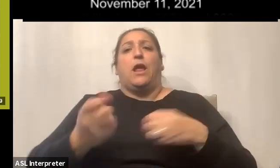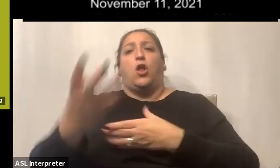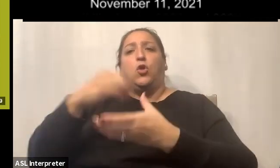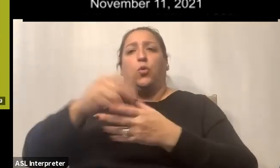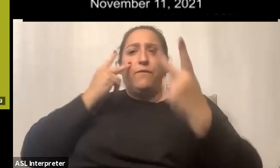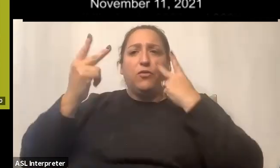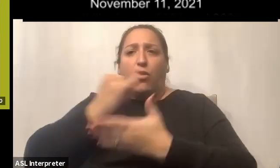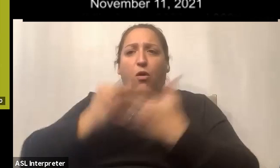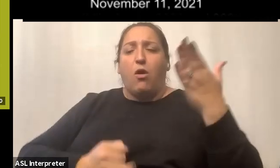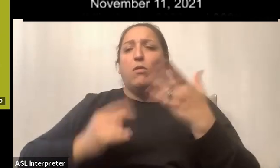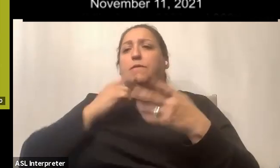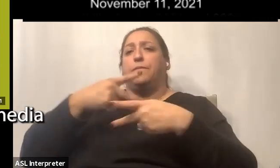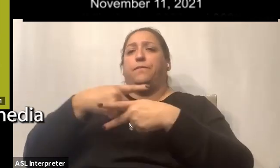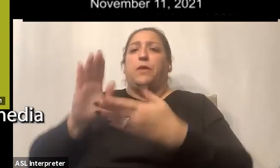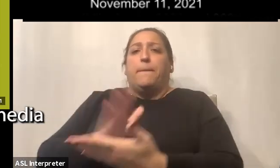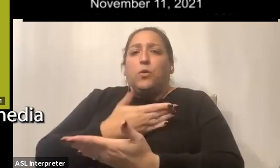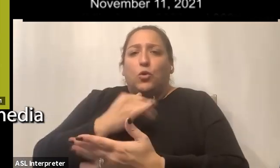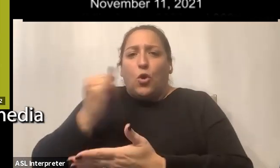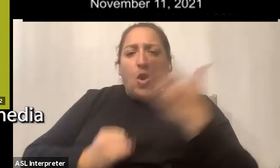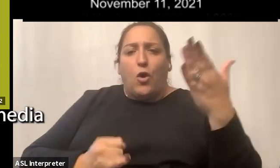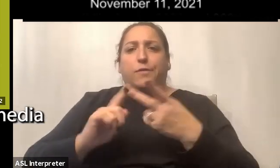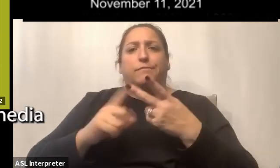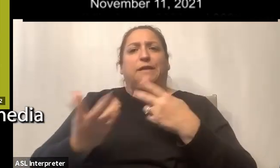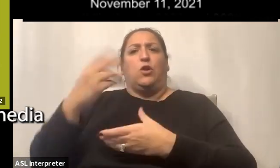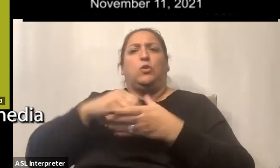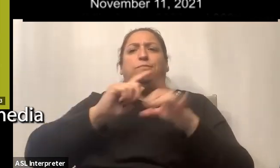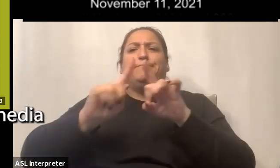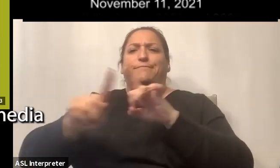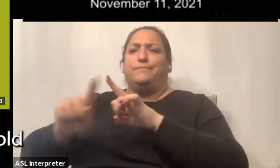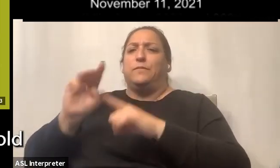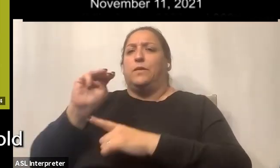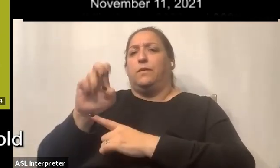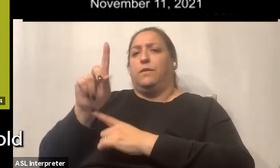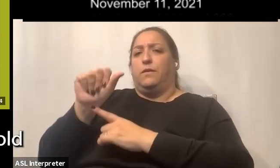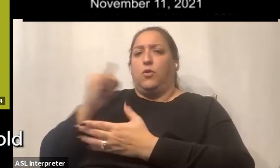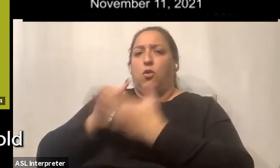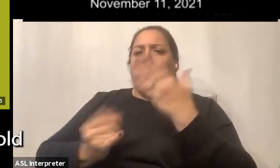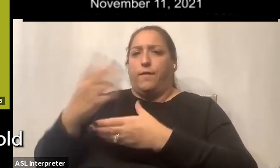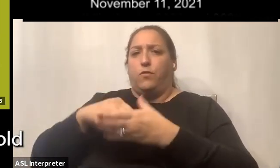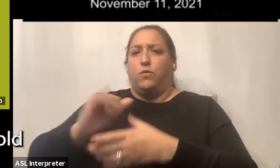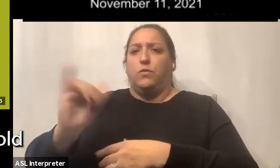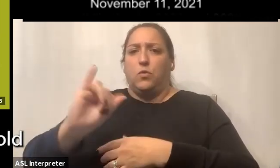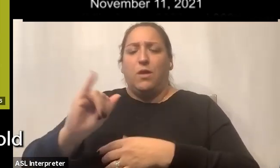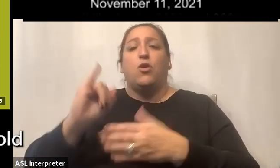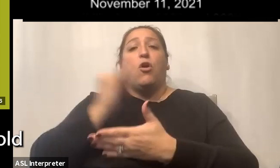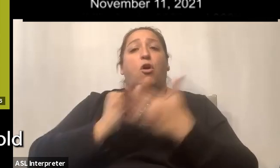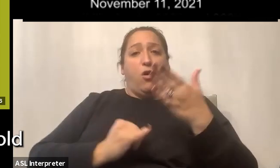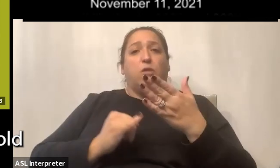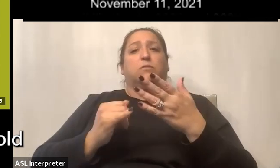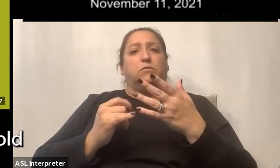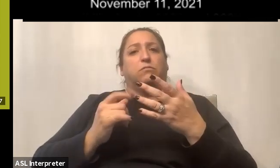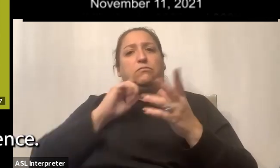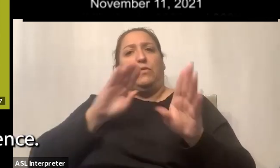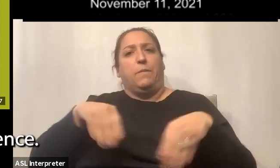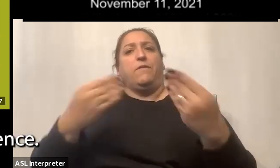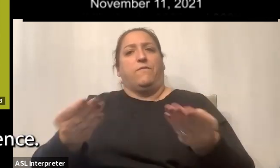arts, it can include musical arts, and it can include other forms of media arts as well. The arts thereby provide a